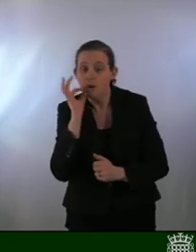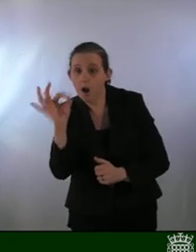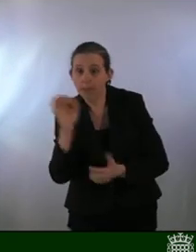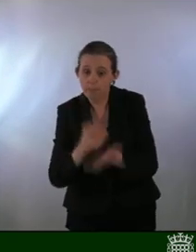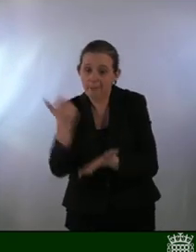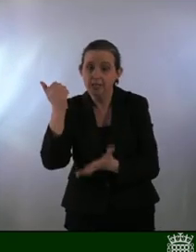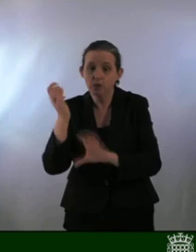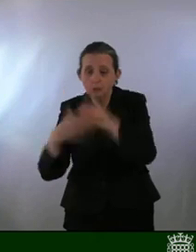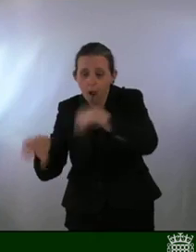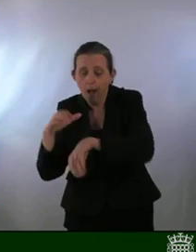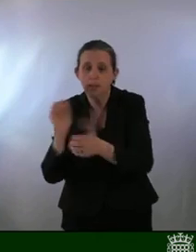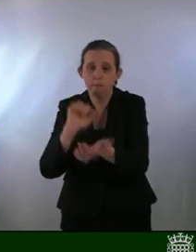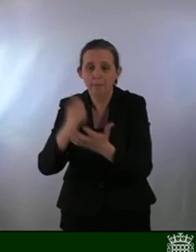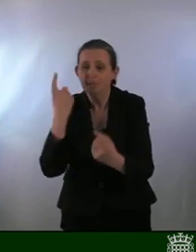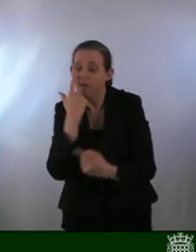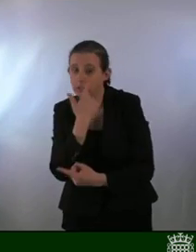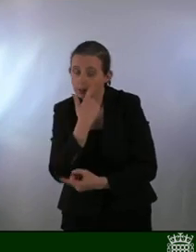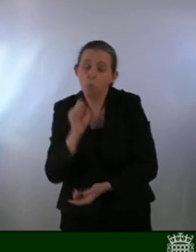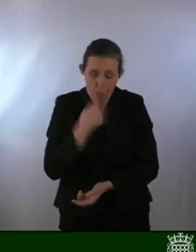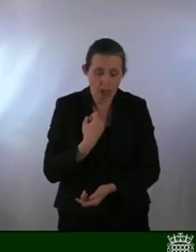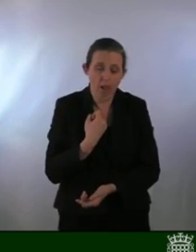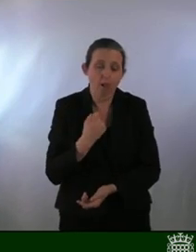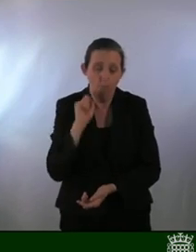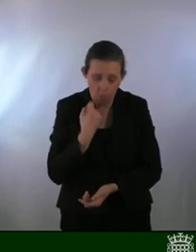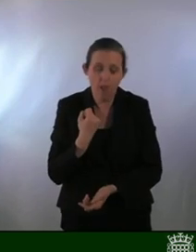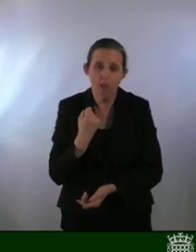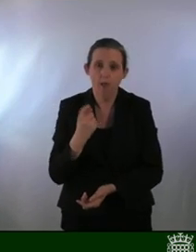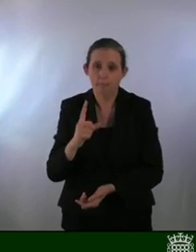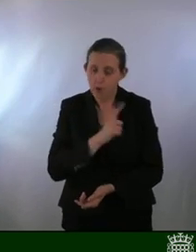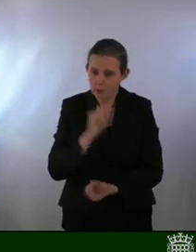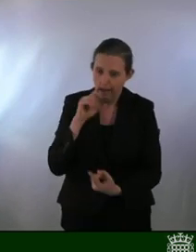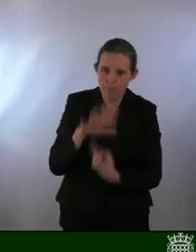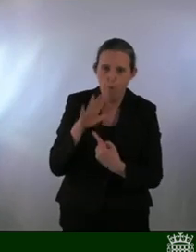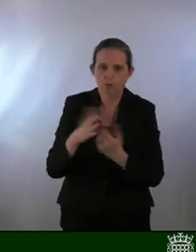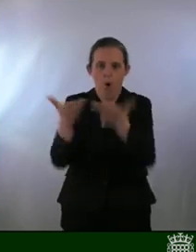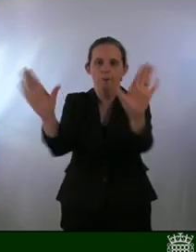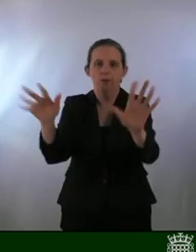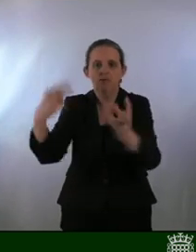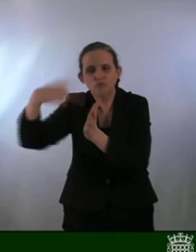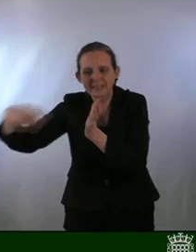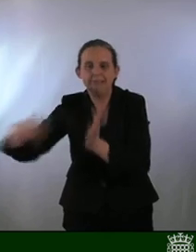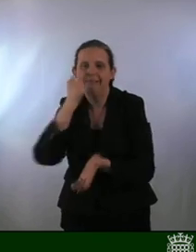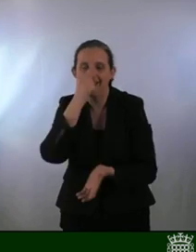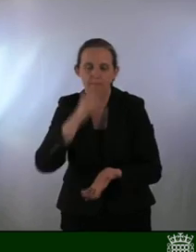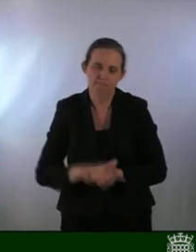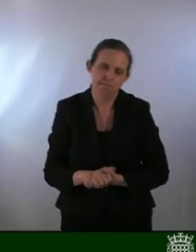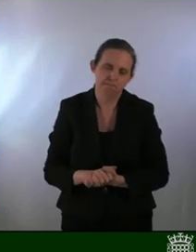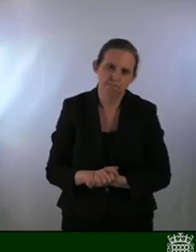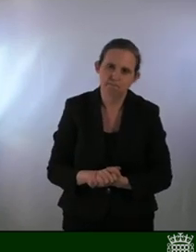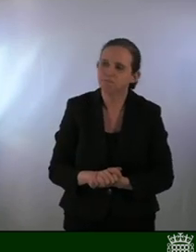we absolutely will do, because the very best science is done in the open. He asked